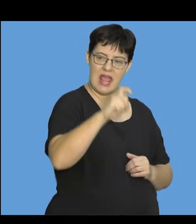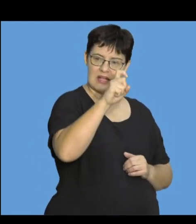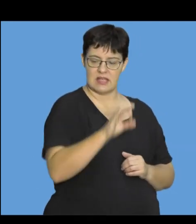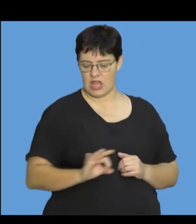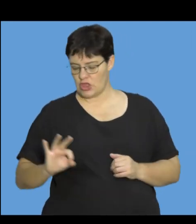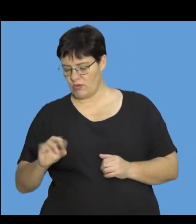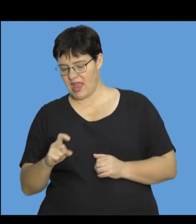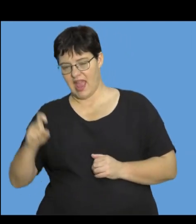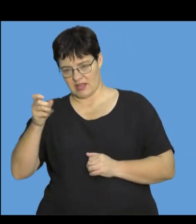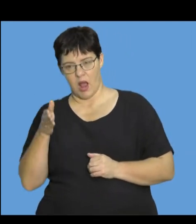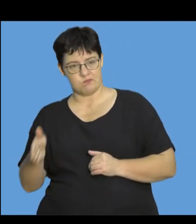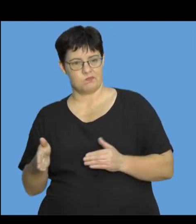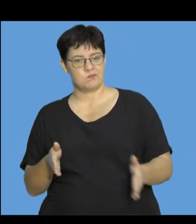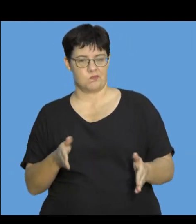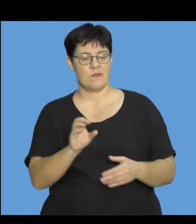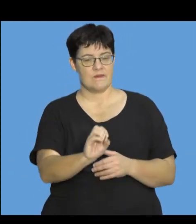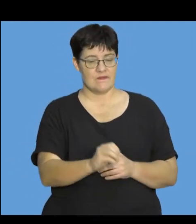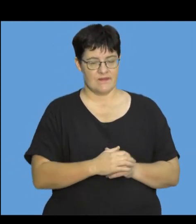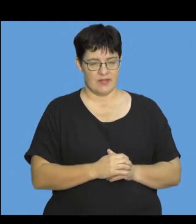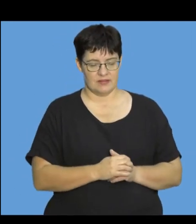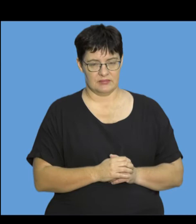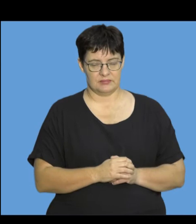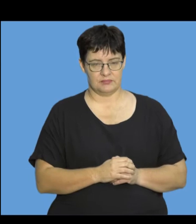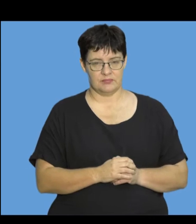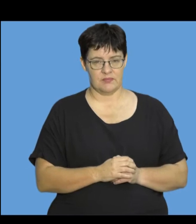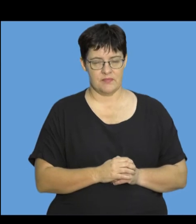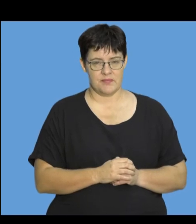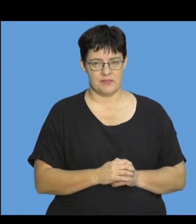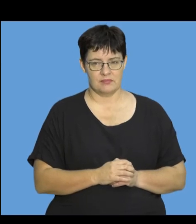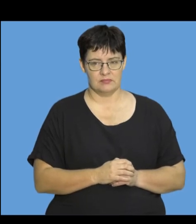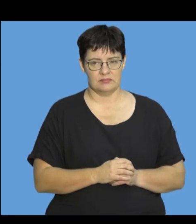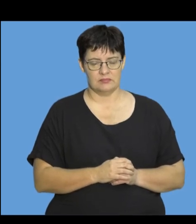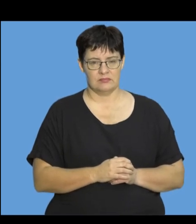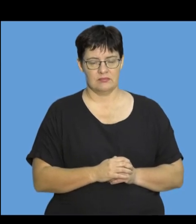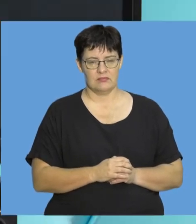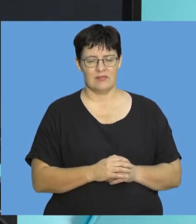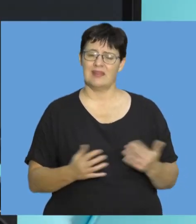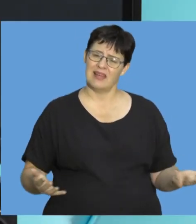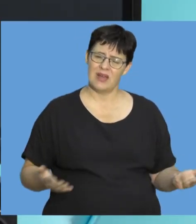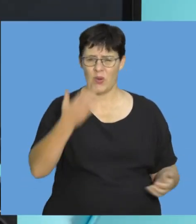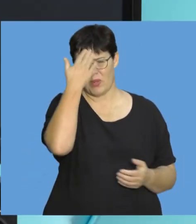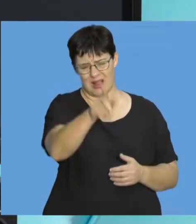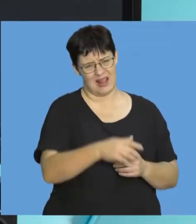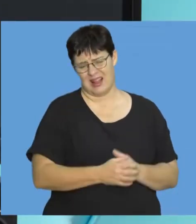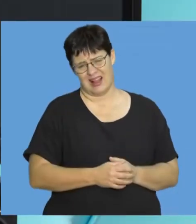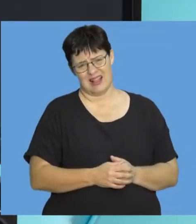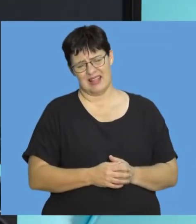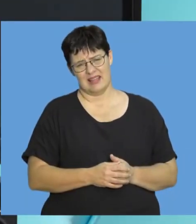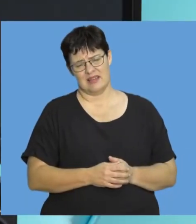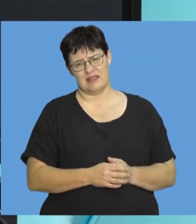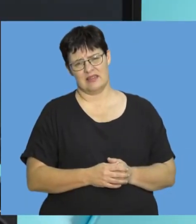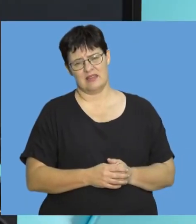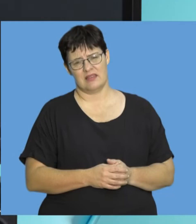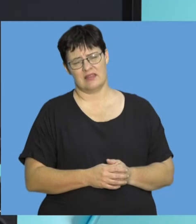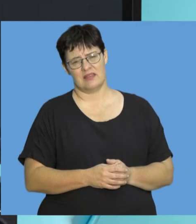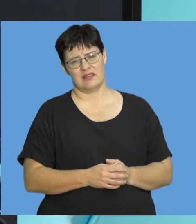exponent of x and the 3 to the exponent of x is there. Now, guys, you know what? I know that